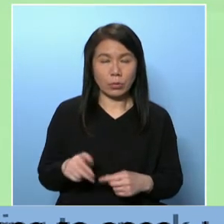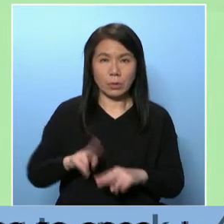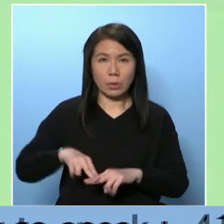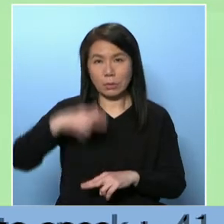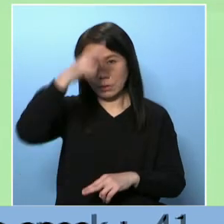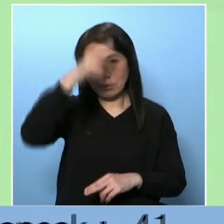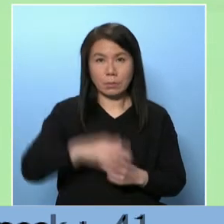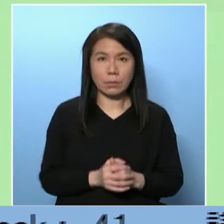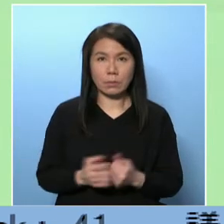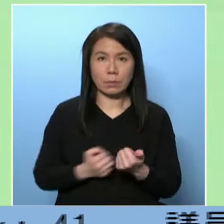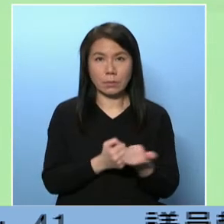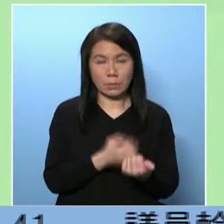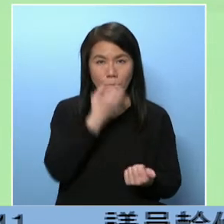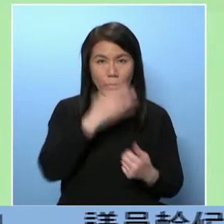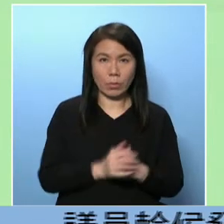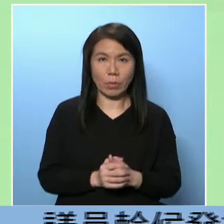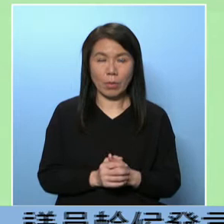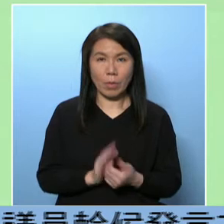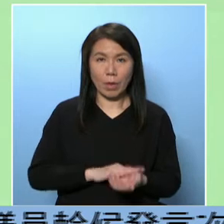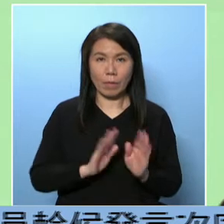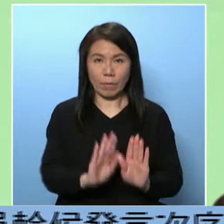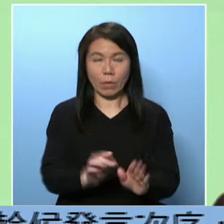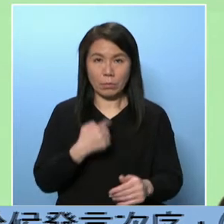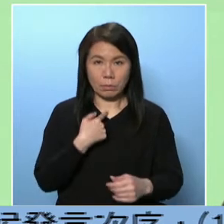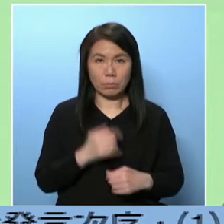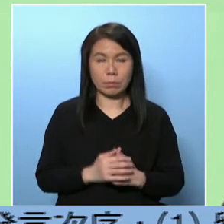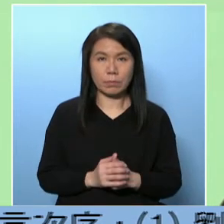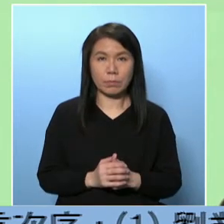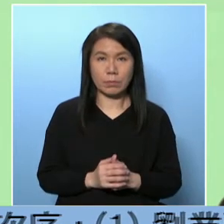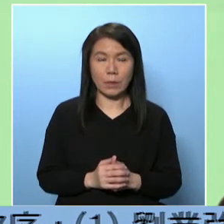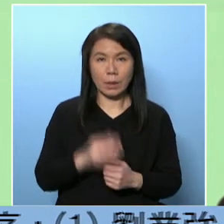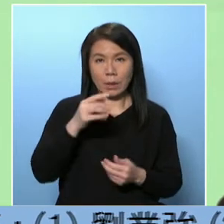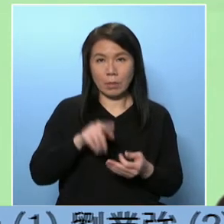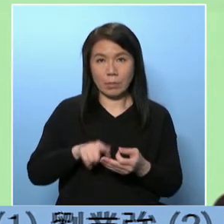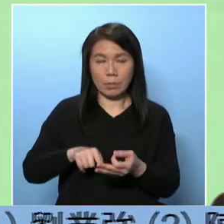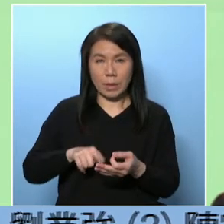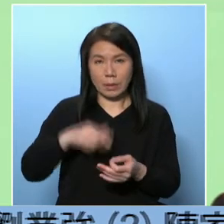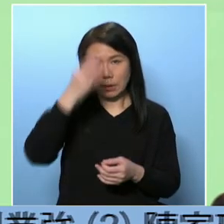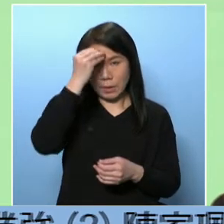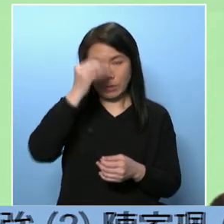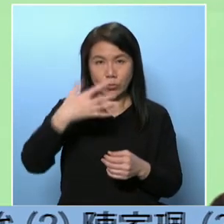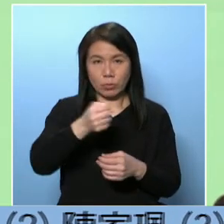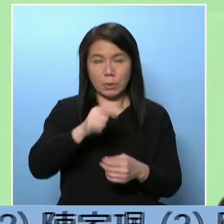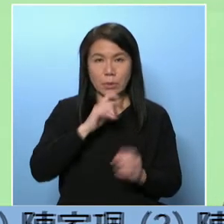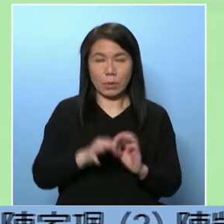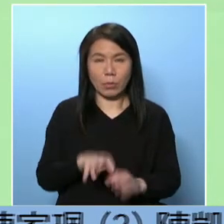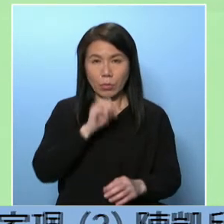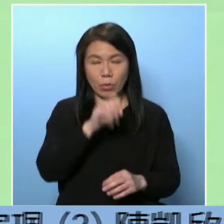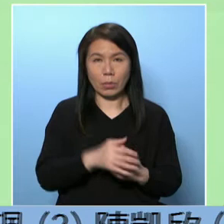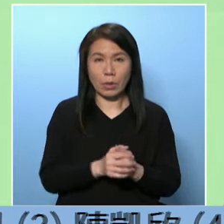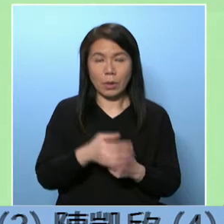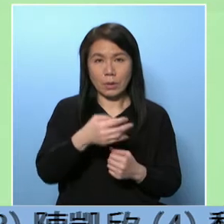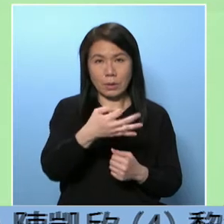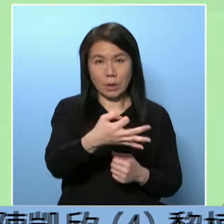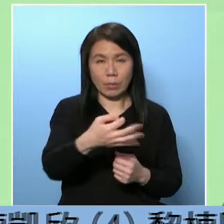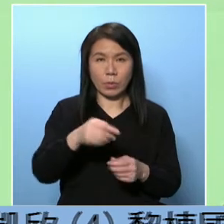I'm grateful for the central government's support to Hong Kong in combating the epidemic. President Xi outlined the